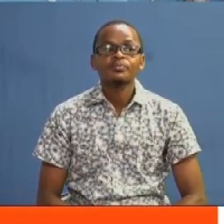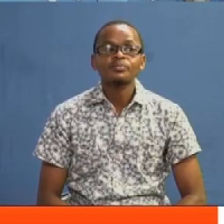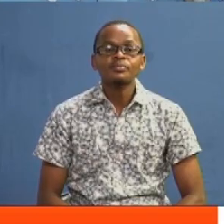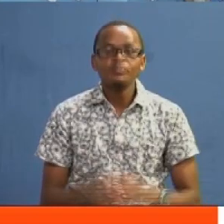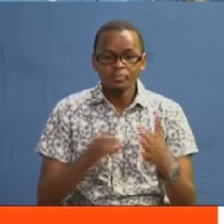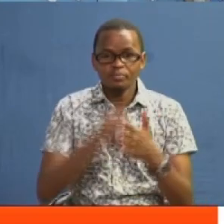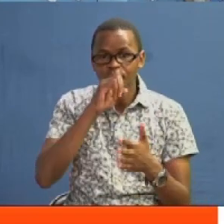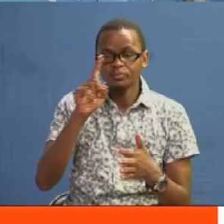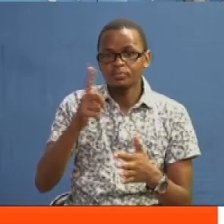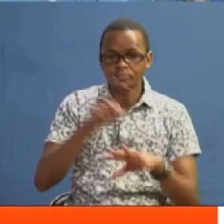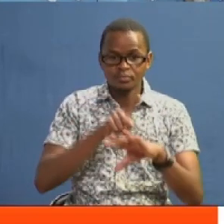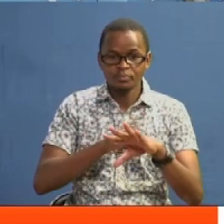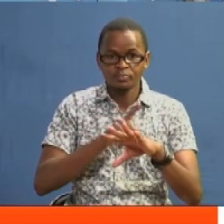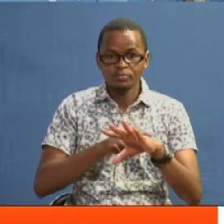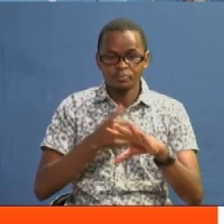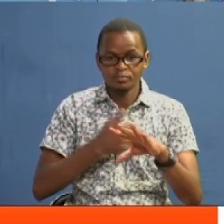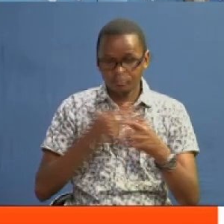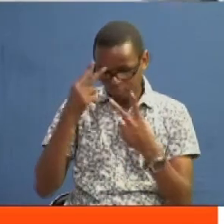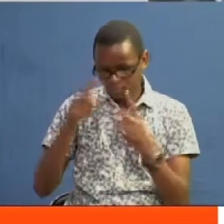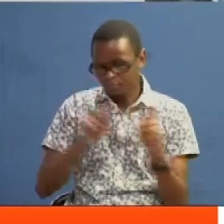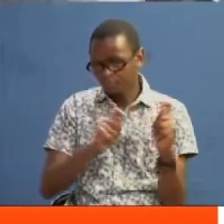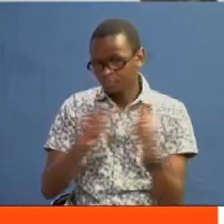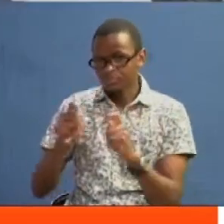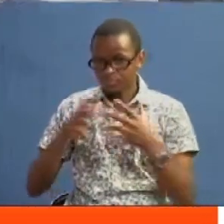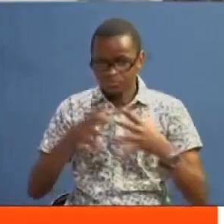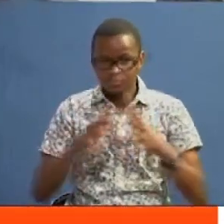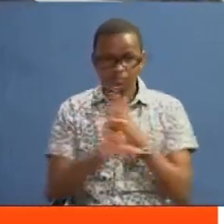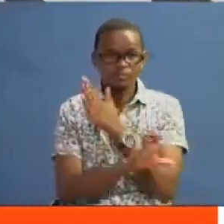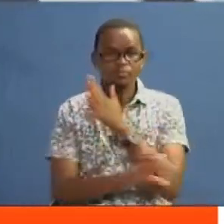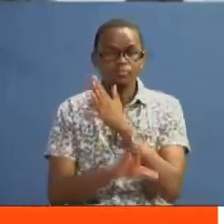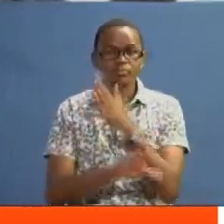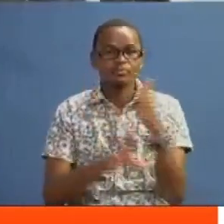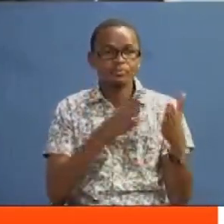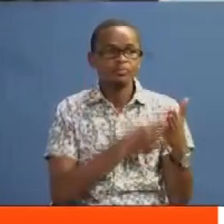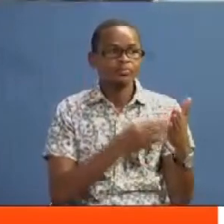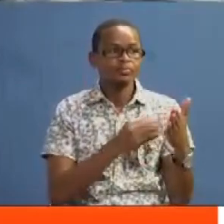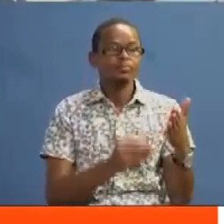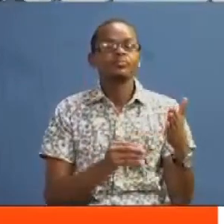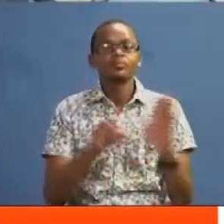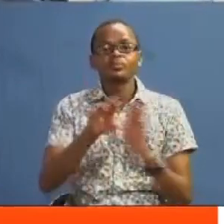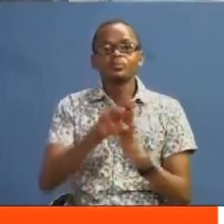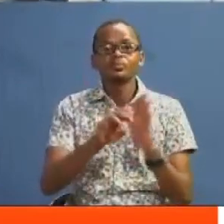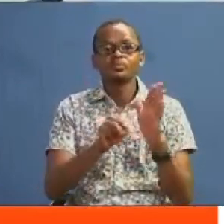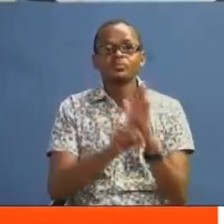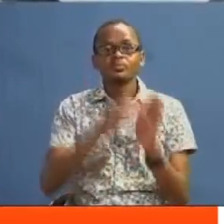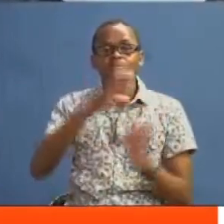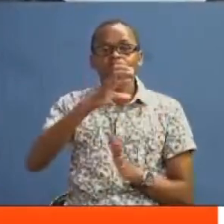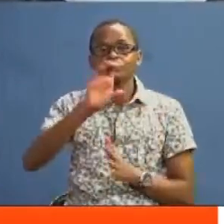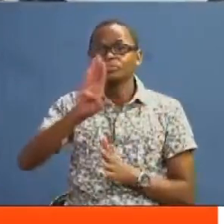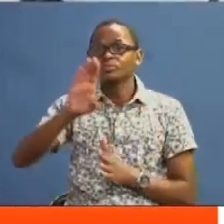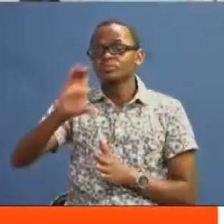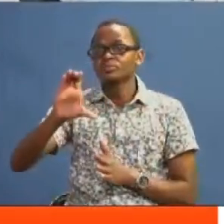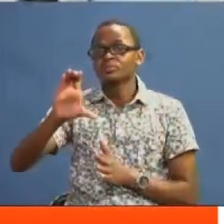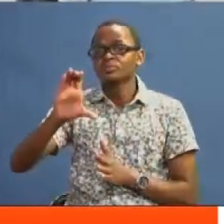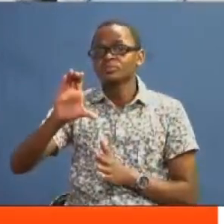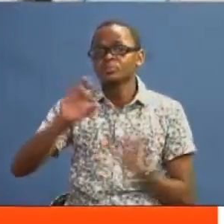It is for the first time that we have witnessed transition of pupils in the country under competence-based curriculum CBC, as grade 3